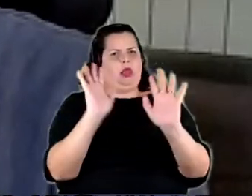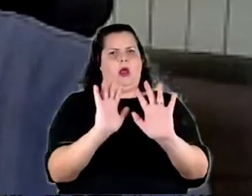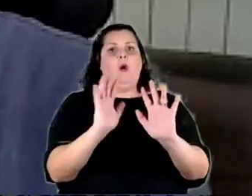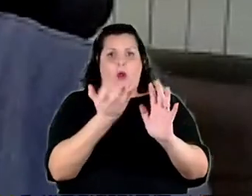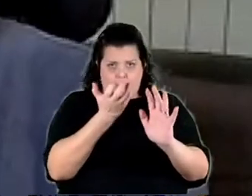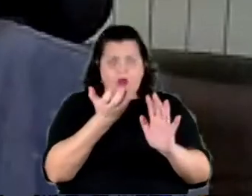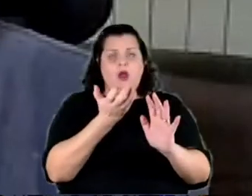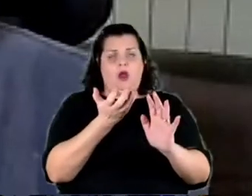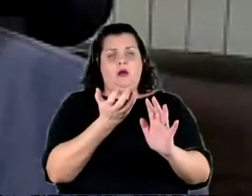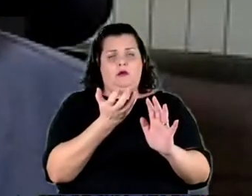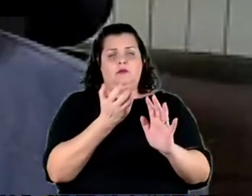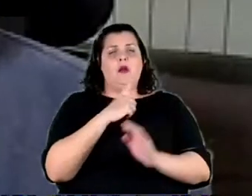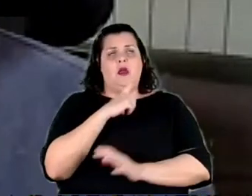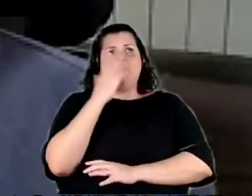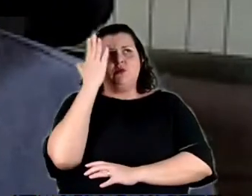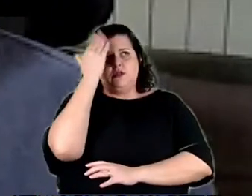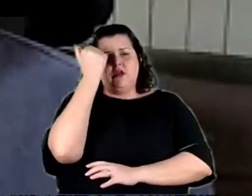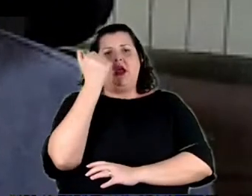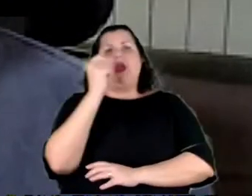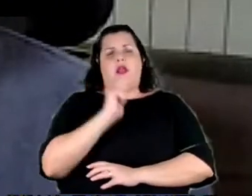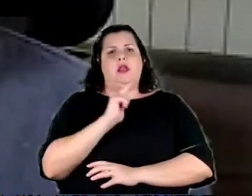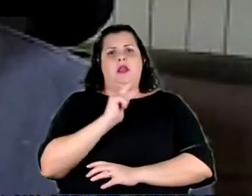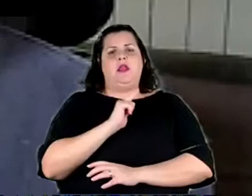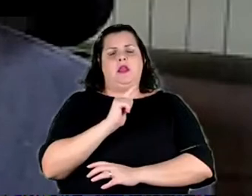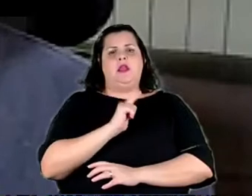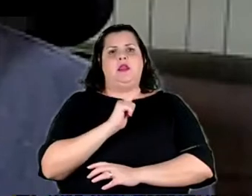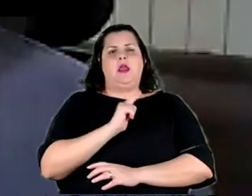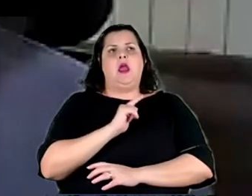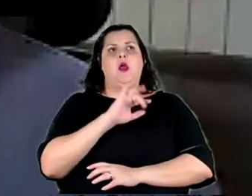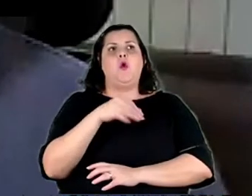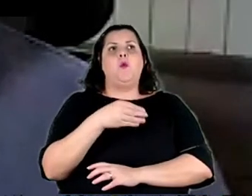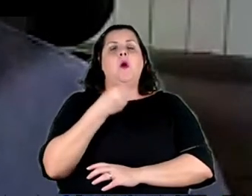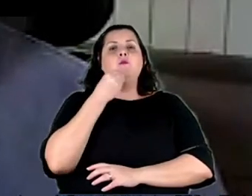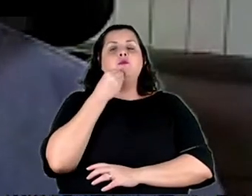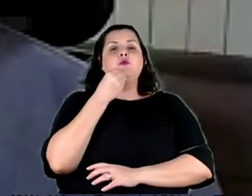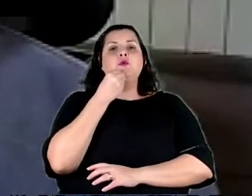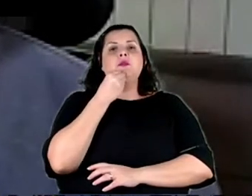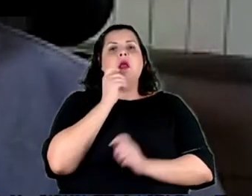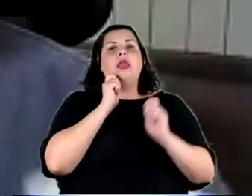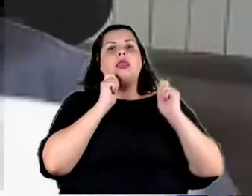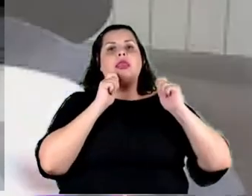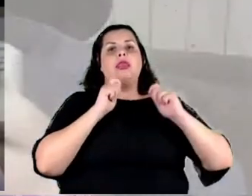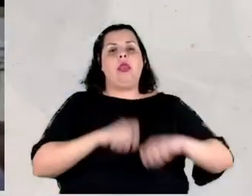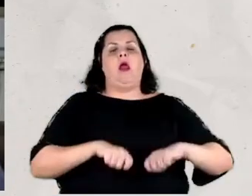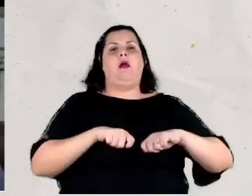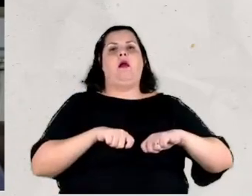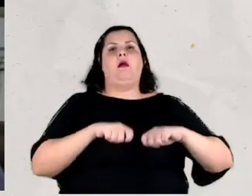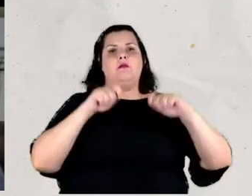the foundations for a long-term regional solution.